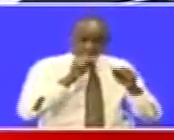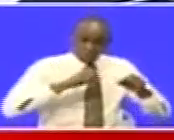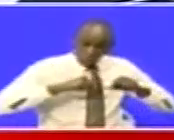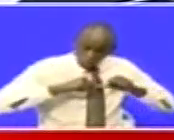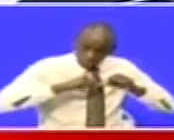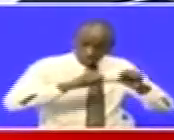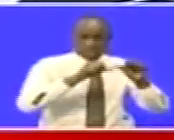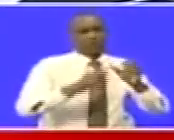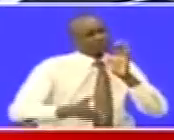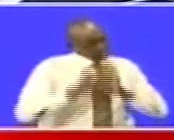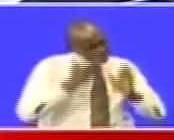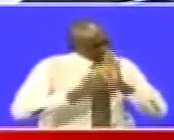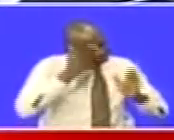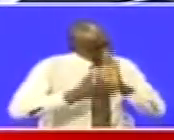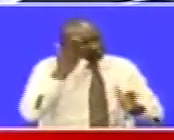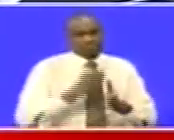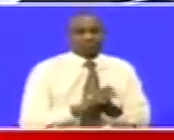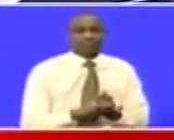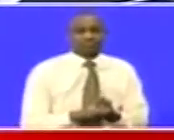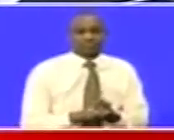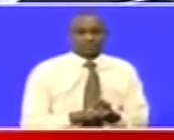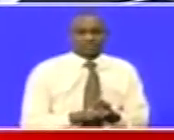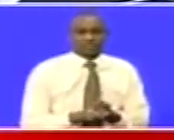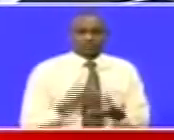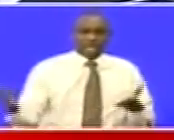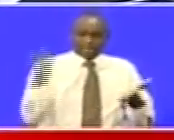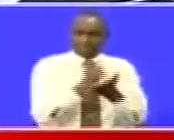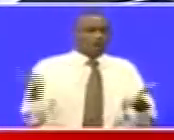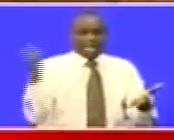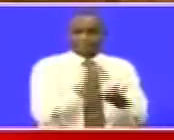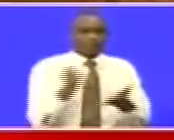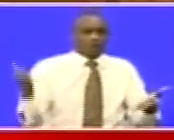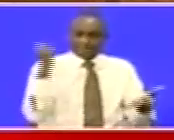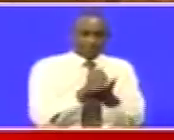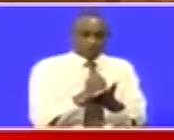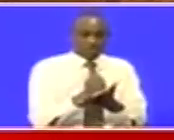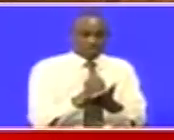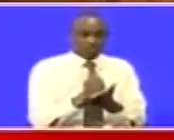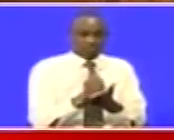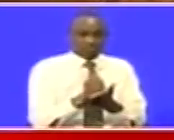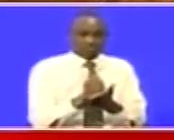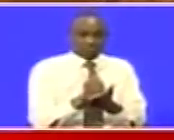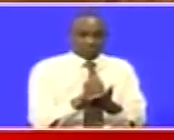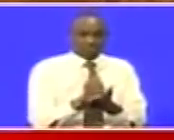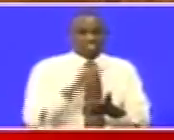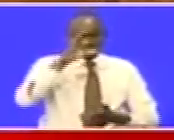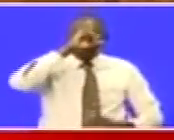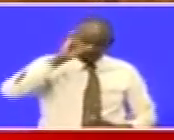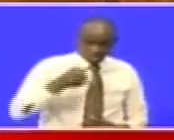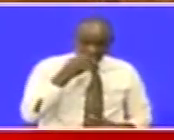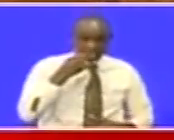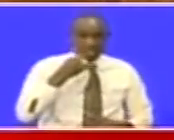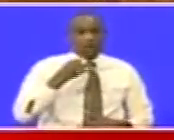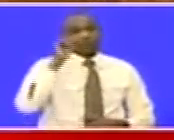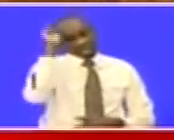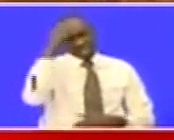proceed expeditiously with the recruitment of the Chief Justice of the